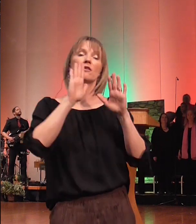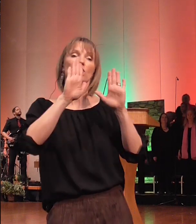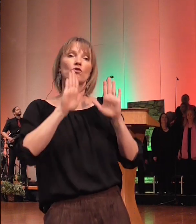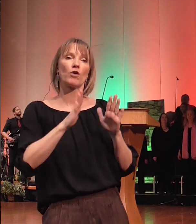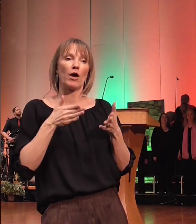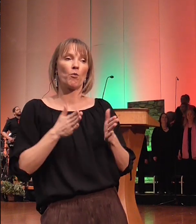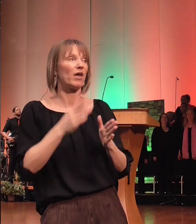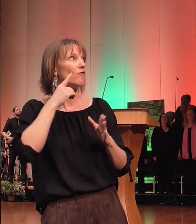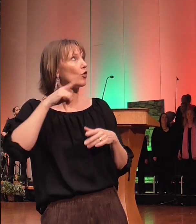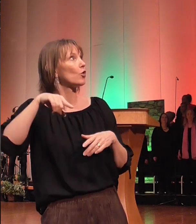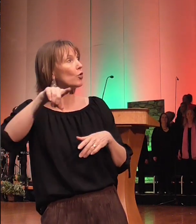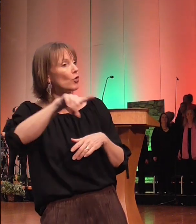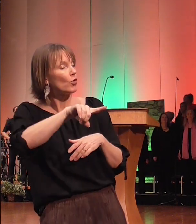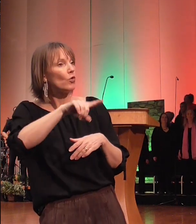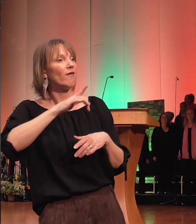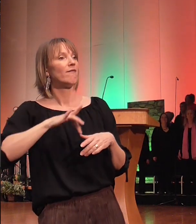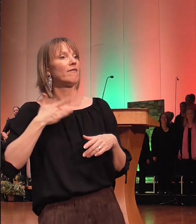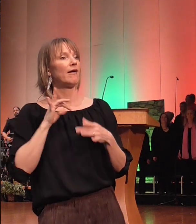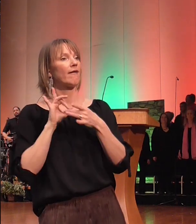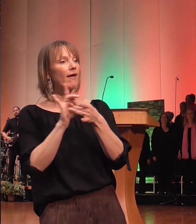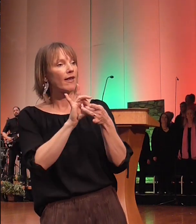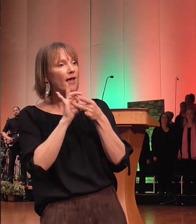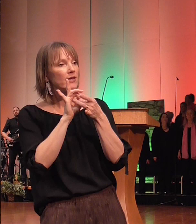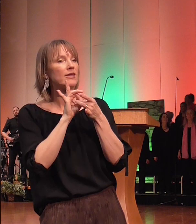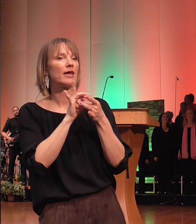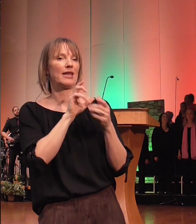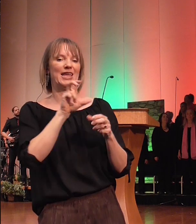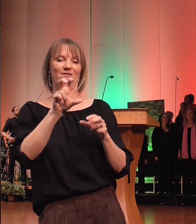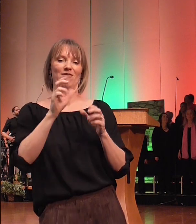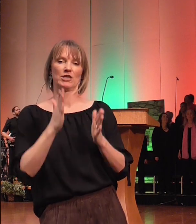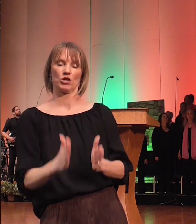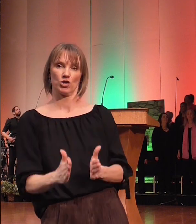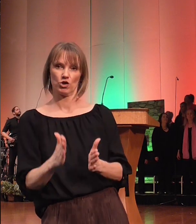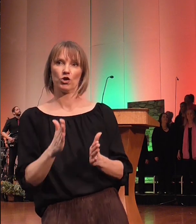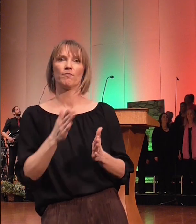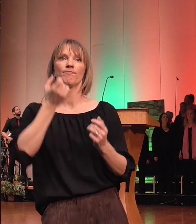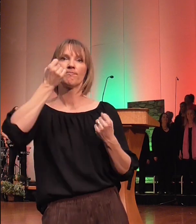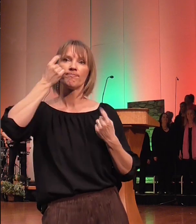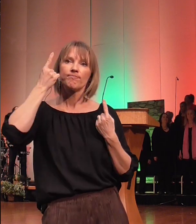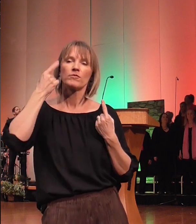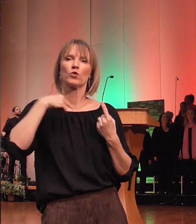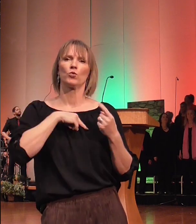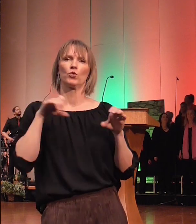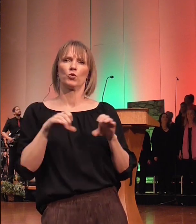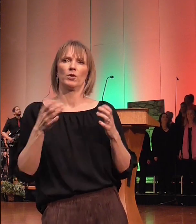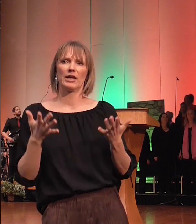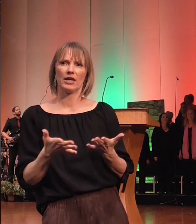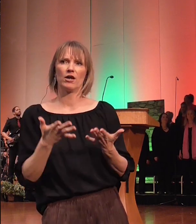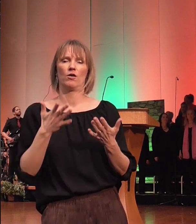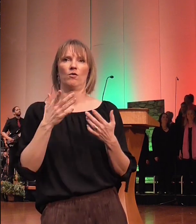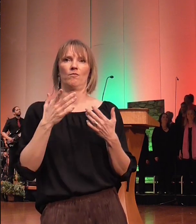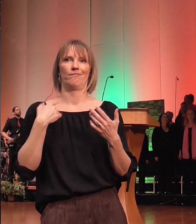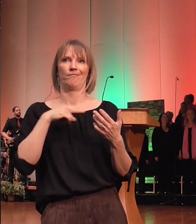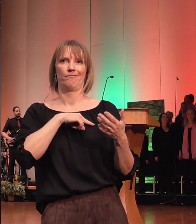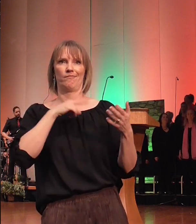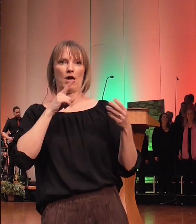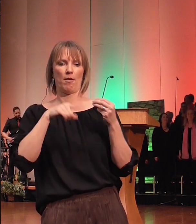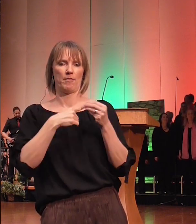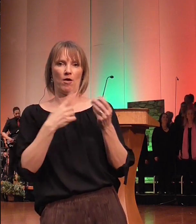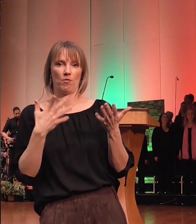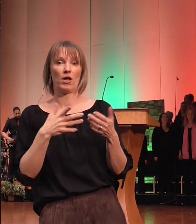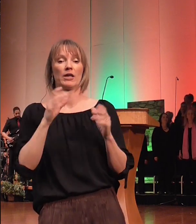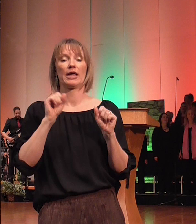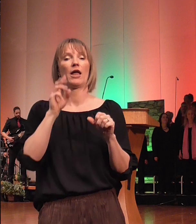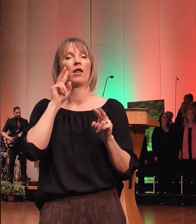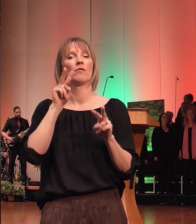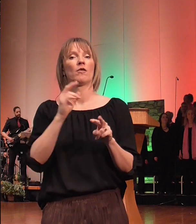way for you to feel connected as an investor, to understand what we're doing here and what we're all about. And you can go to